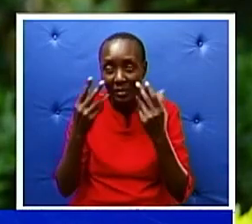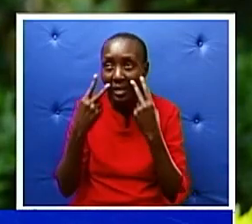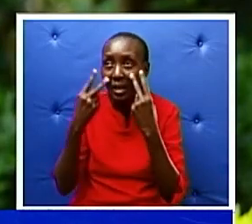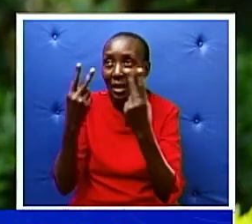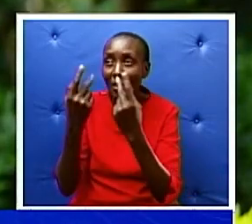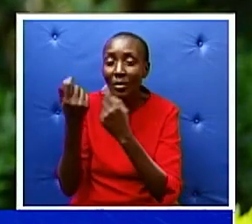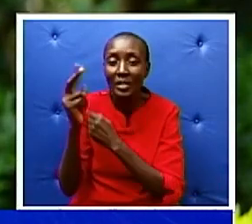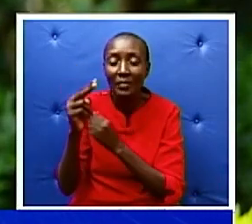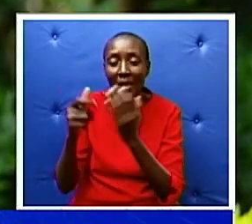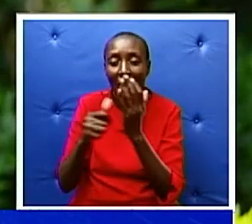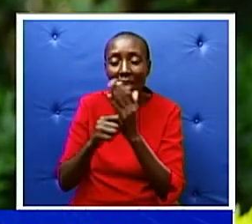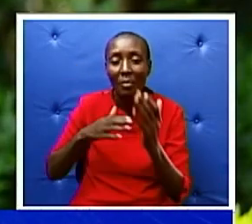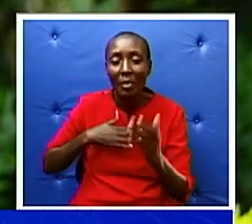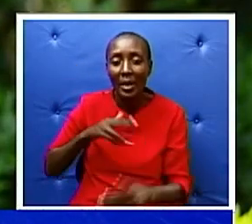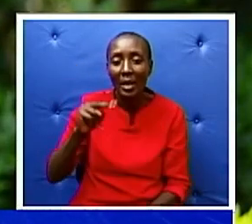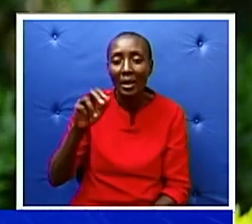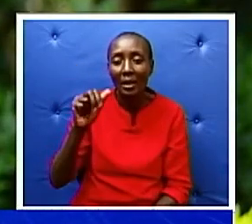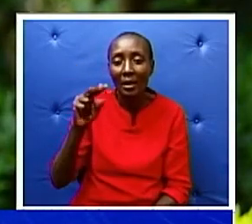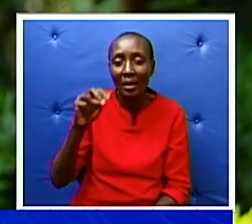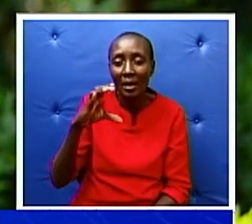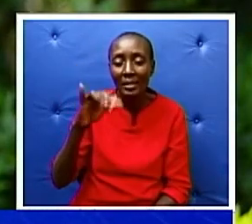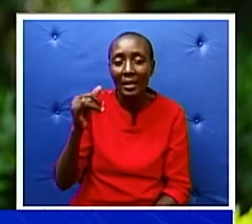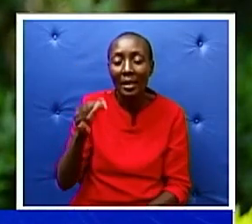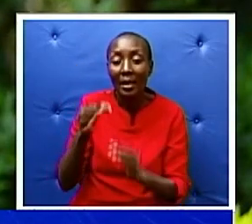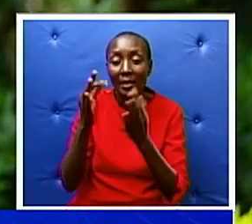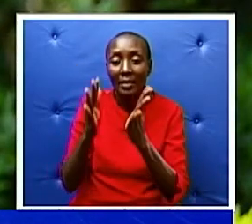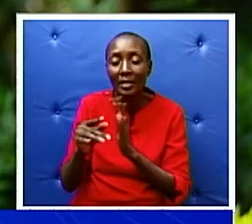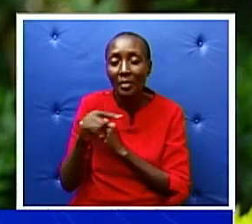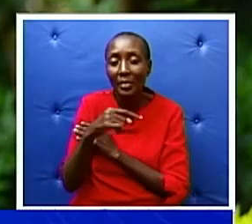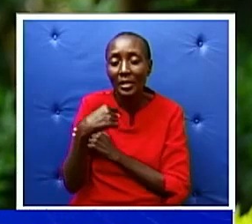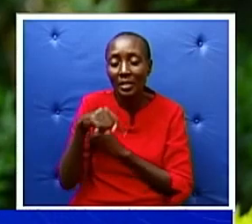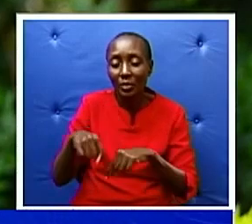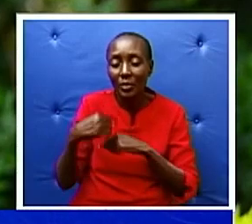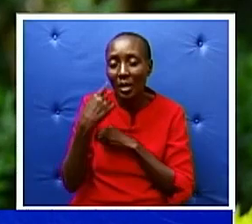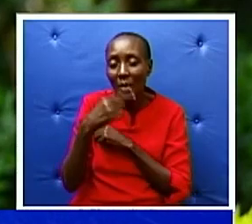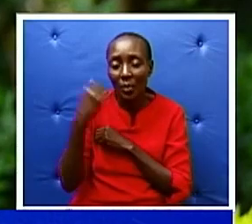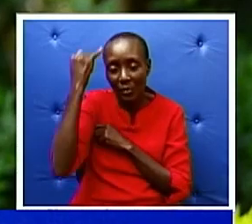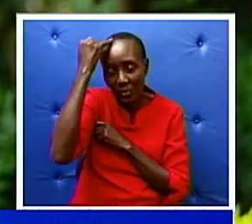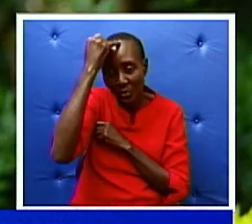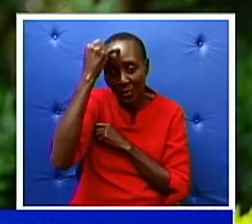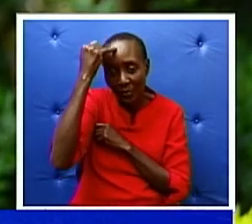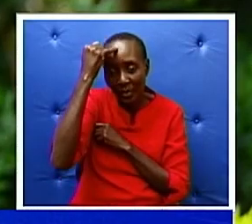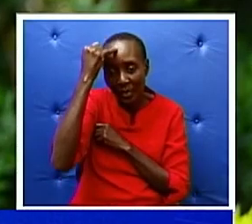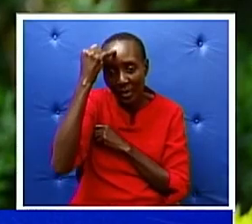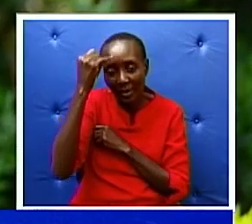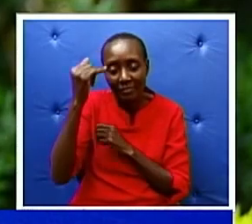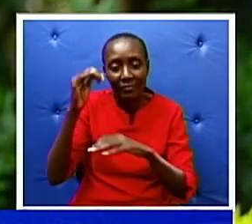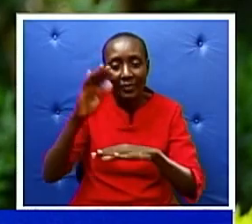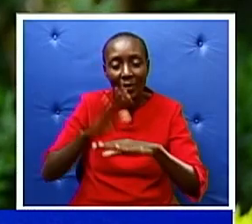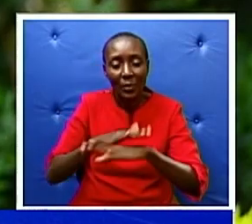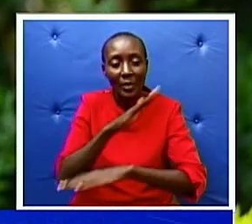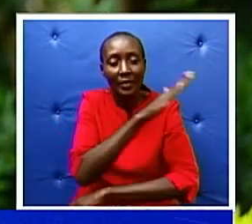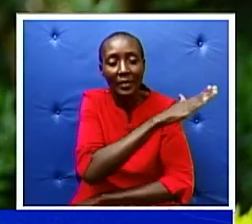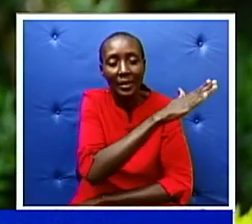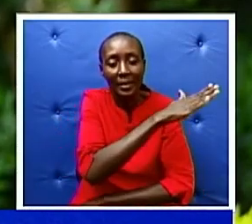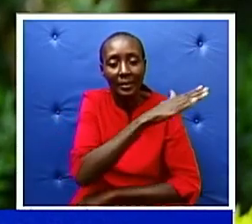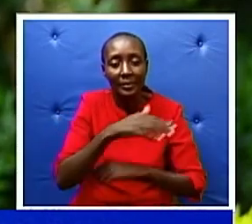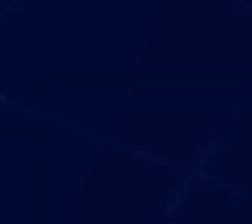been your host, Nancy Nalima, and our sign language interpreter has been Josephine Ouko. Do have a lovely evening.